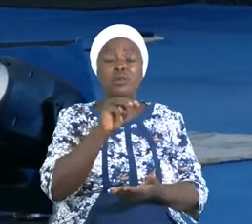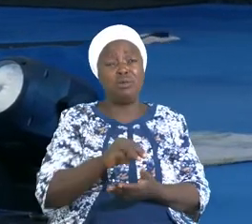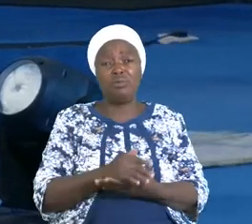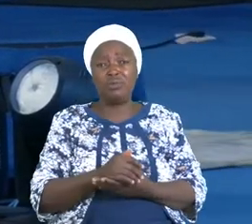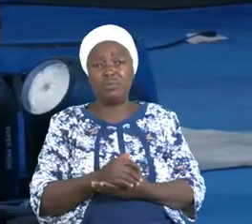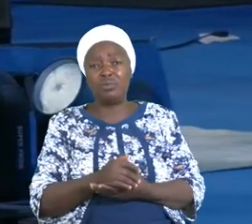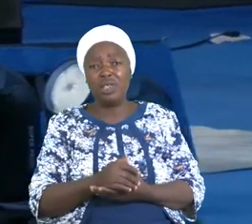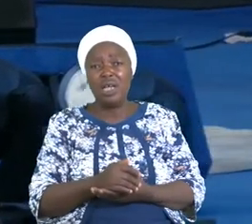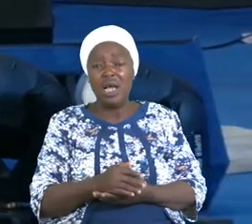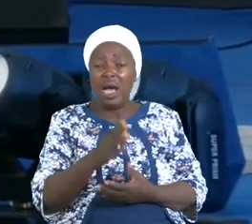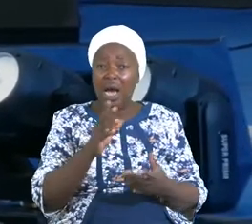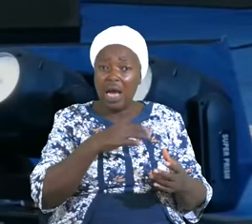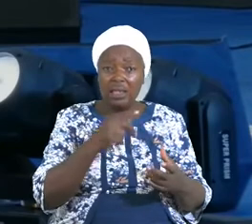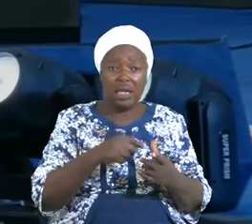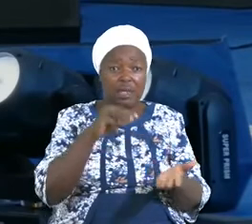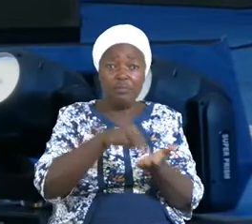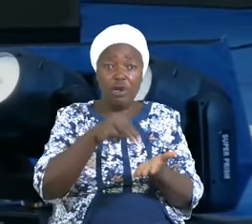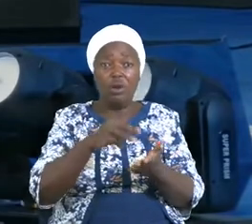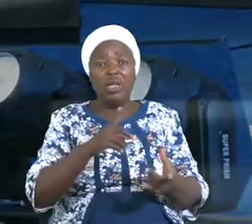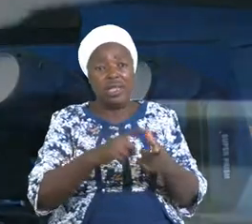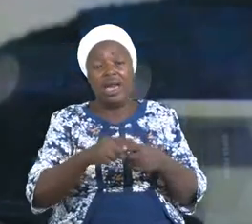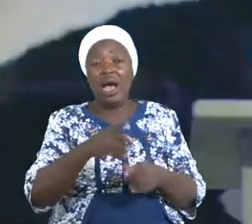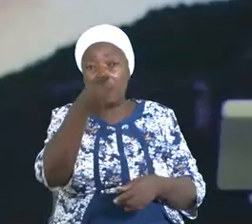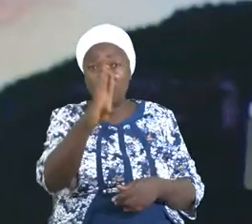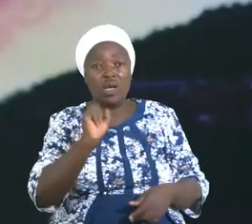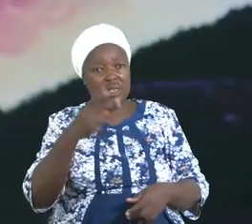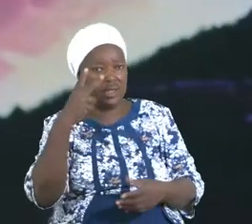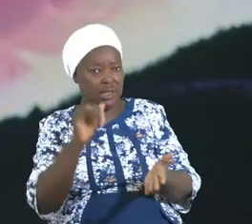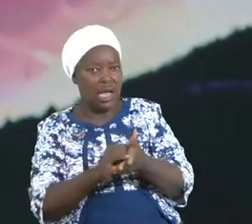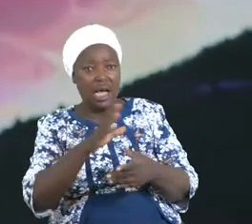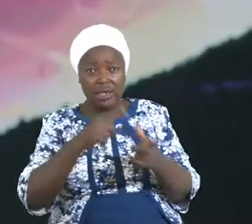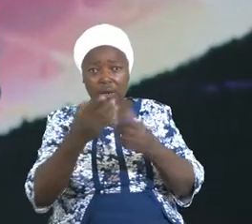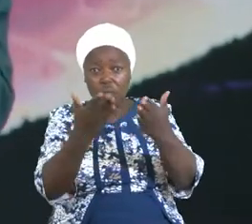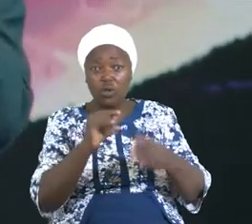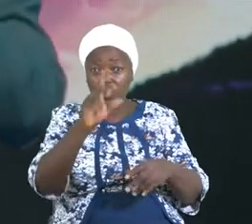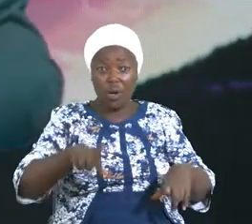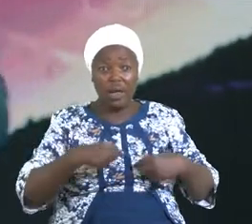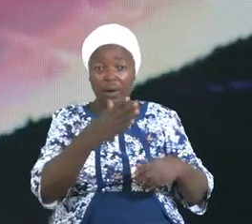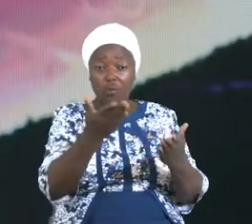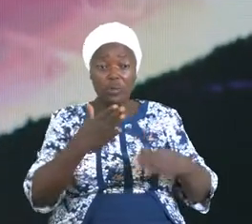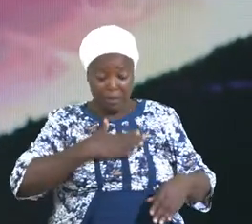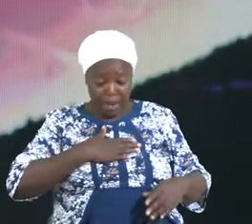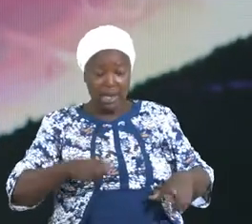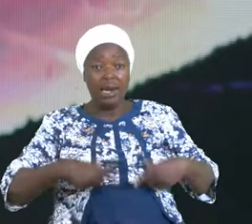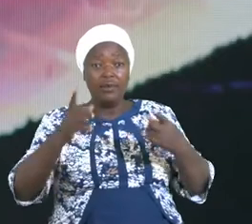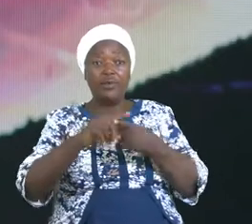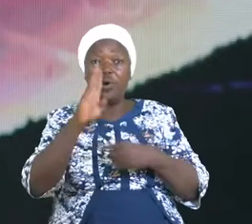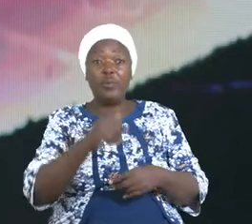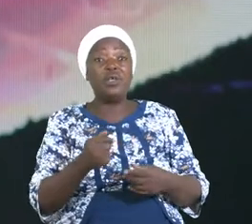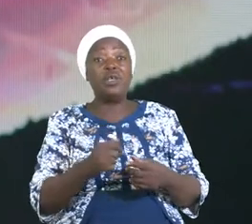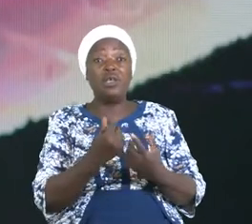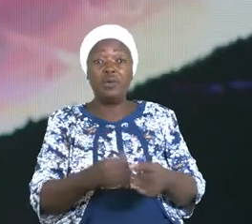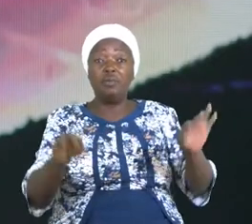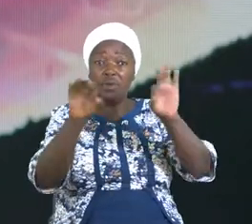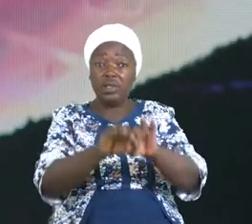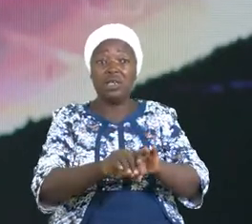God can see that. And he wants your life, he wants my life to be useful. That's the reason